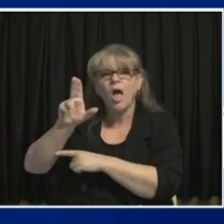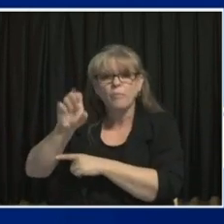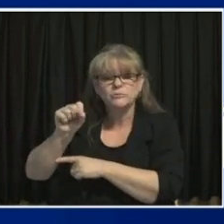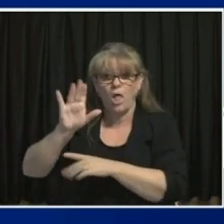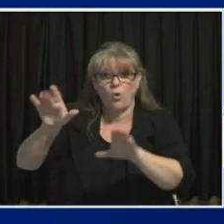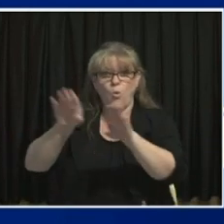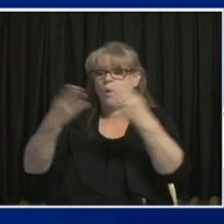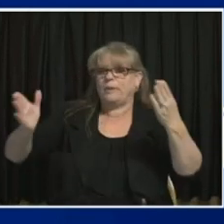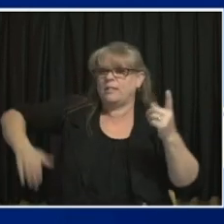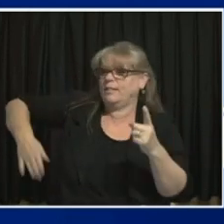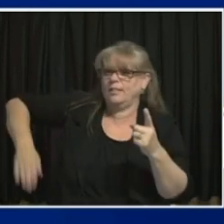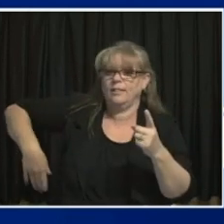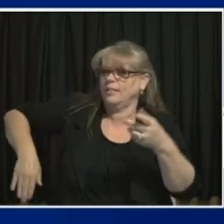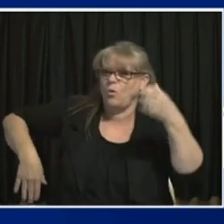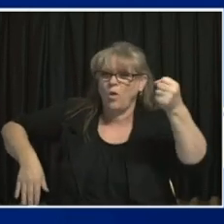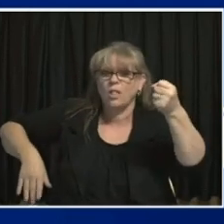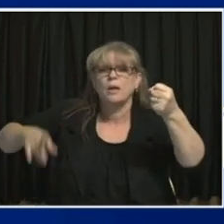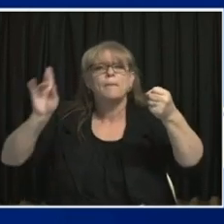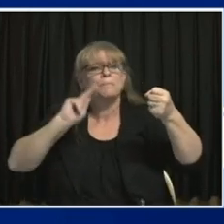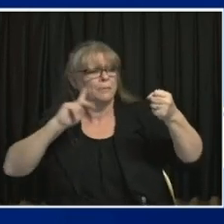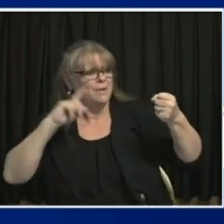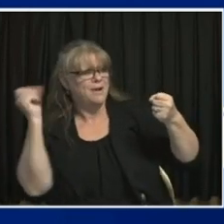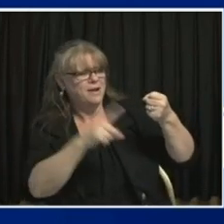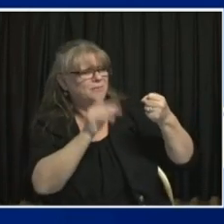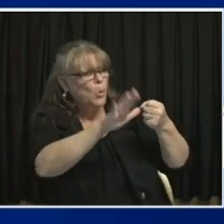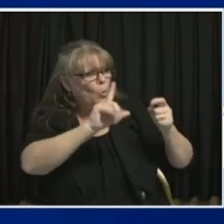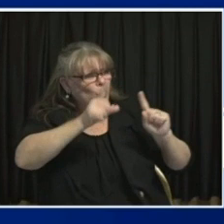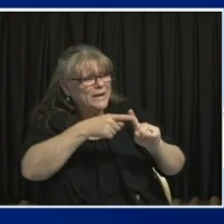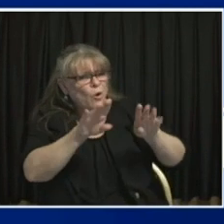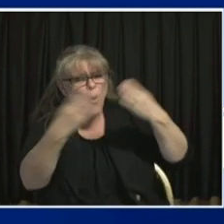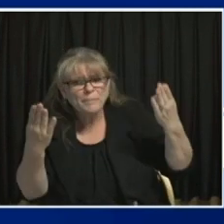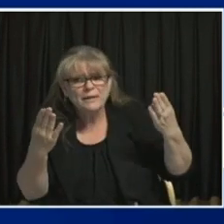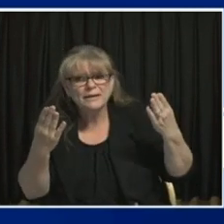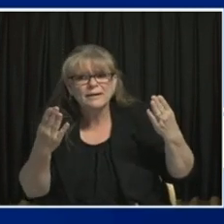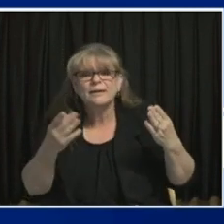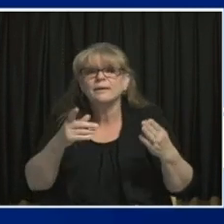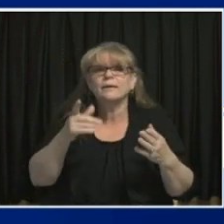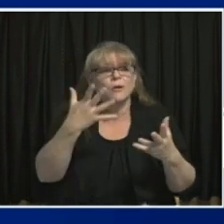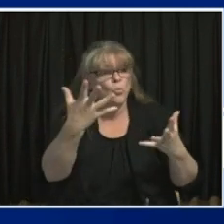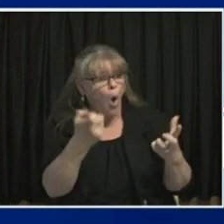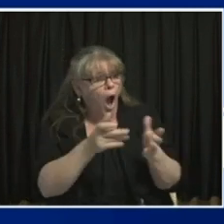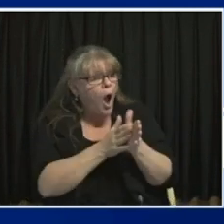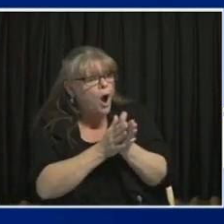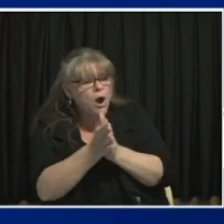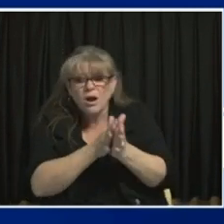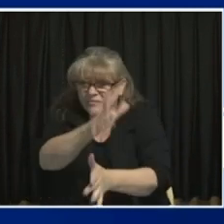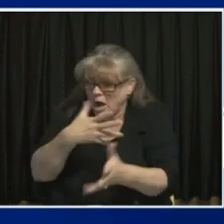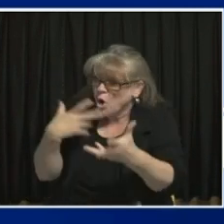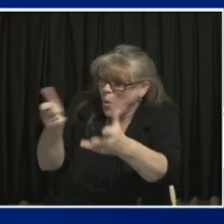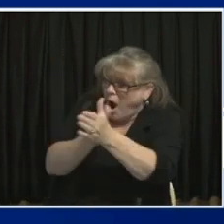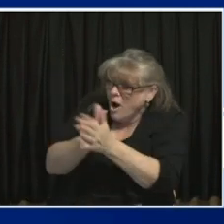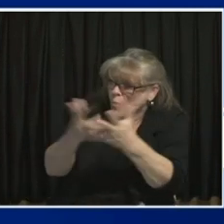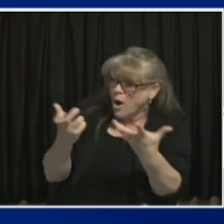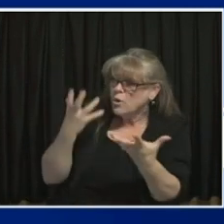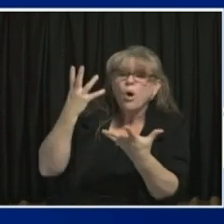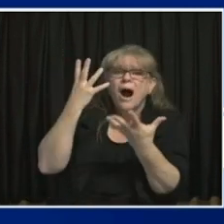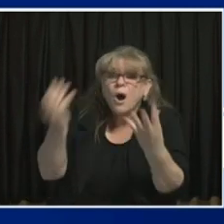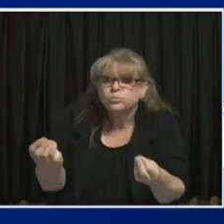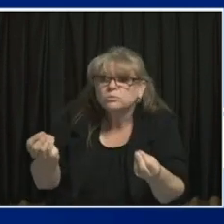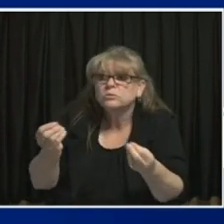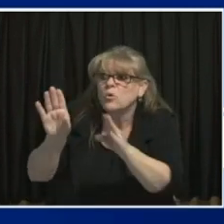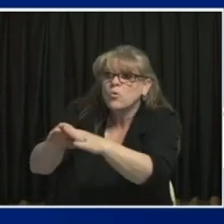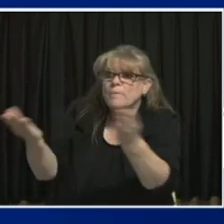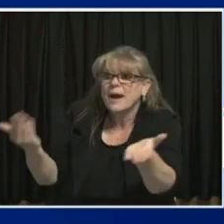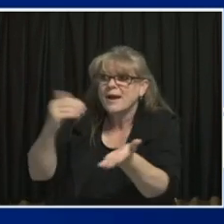they be open? Because we are all eager. We're eager as consumers, of course, but we also are eager because we